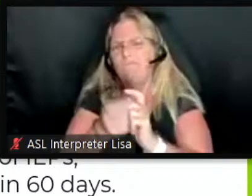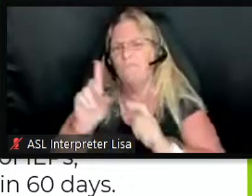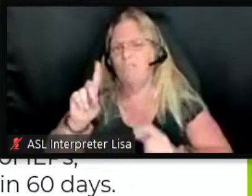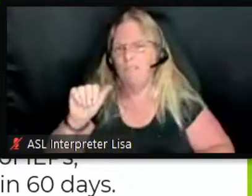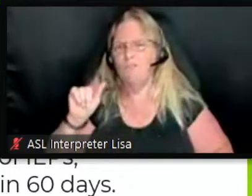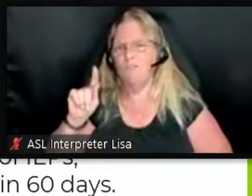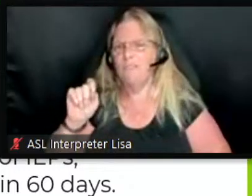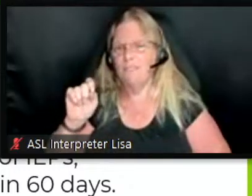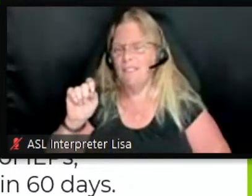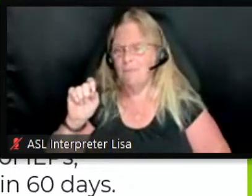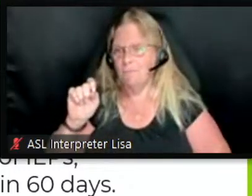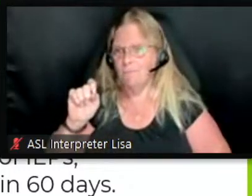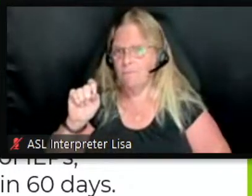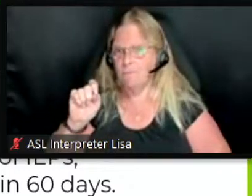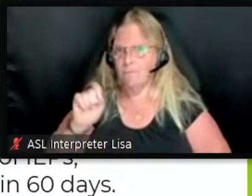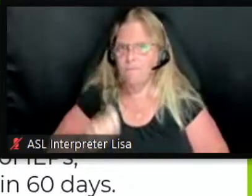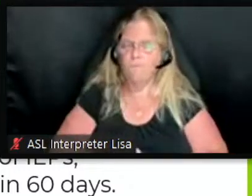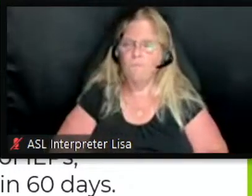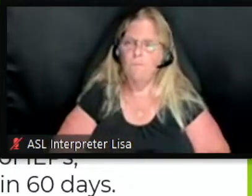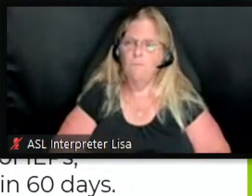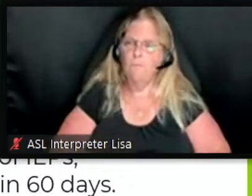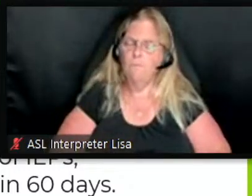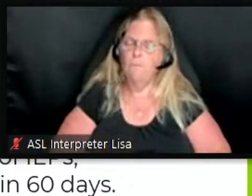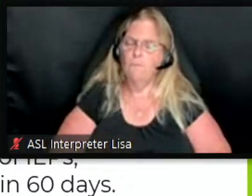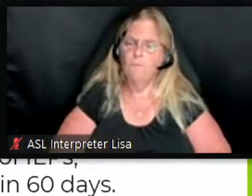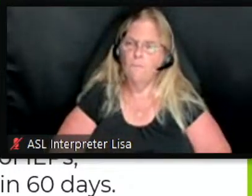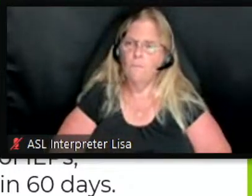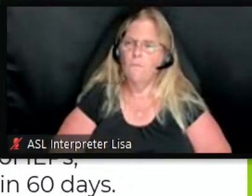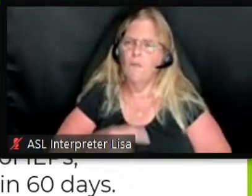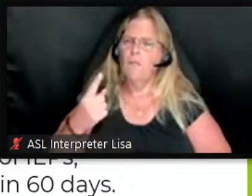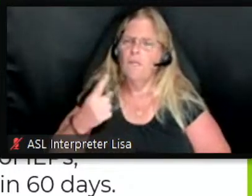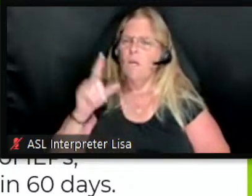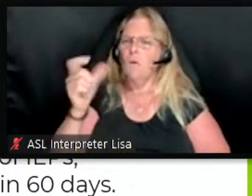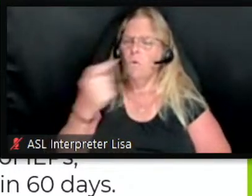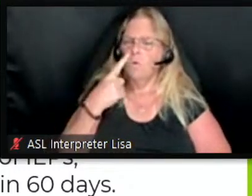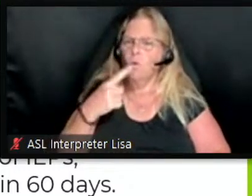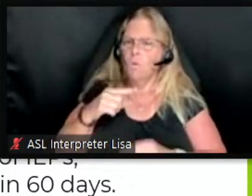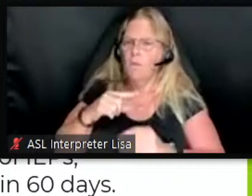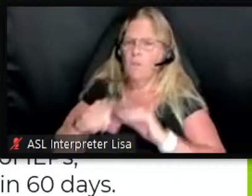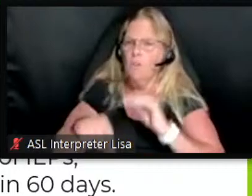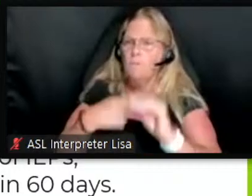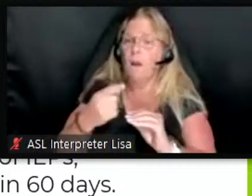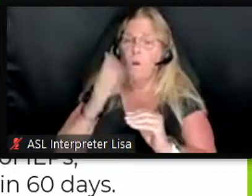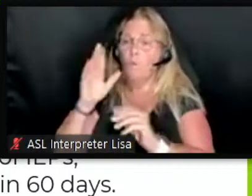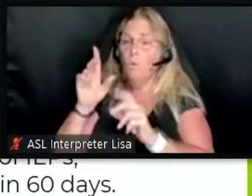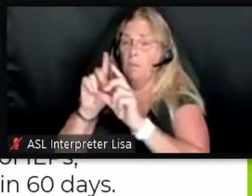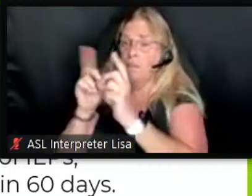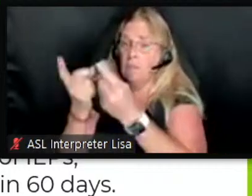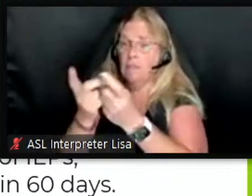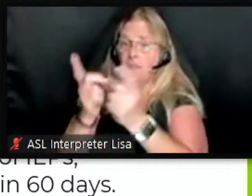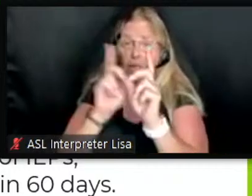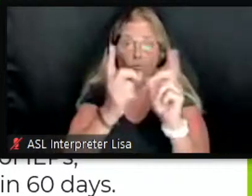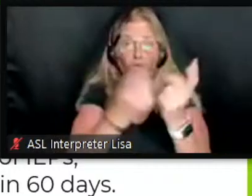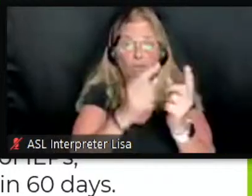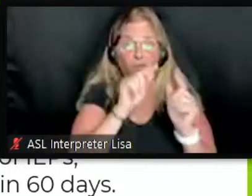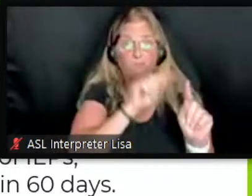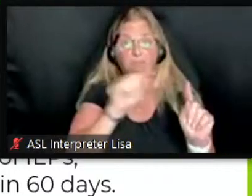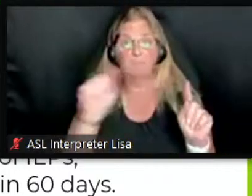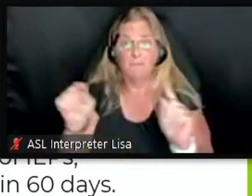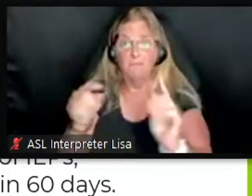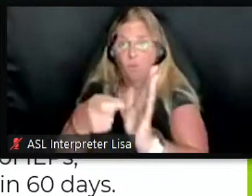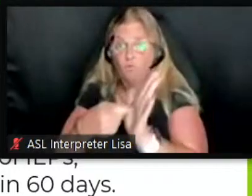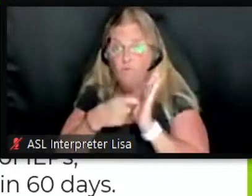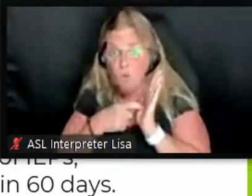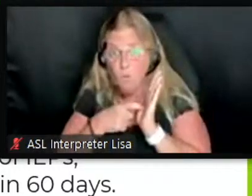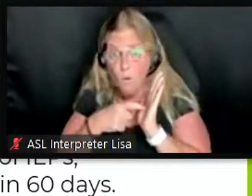And I thought I saw another question about will there something to the effect of will other districts be required? Well, that's part of the